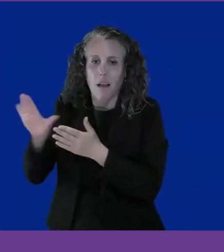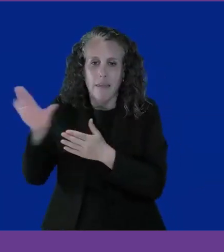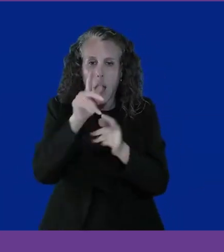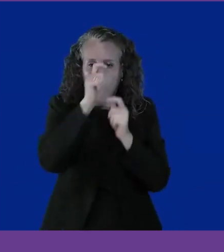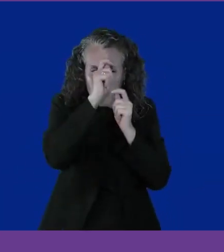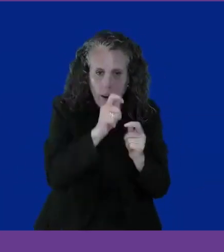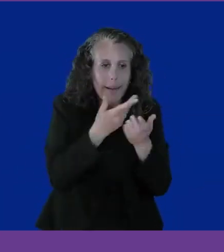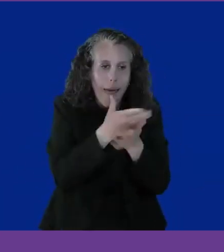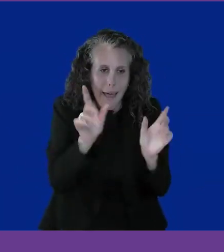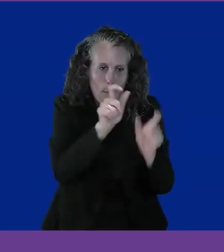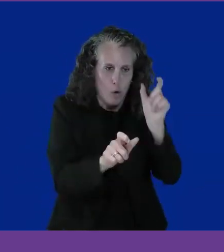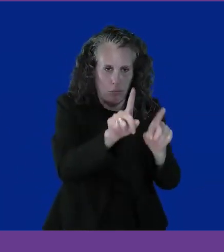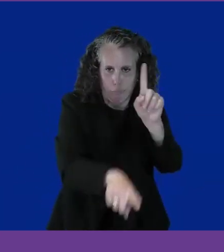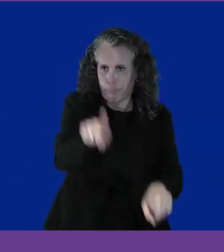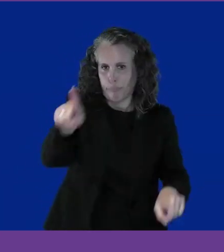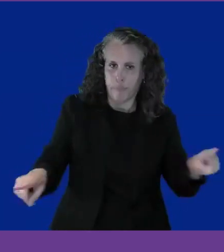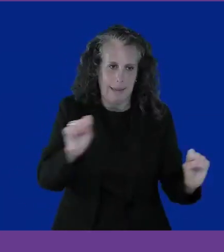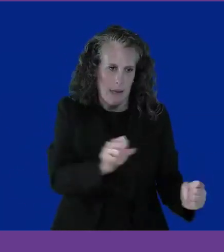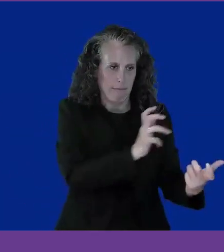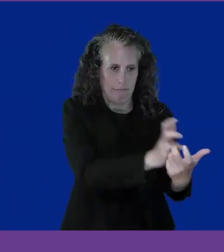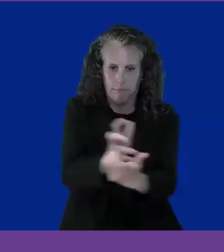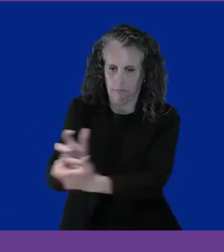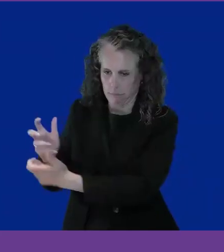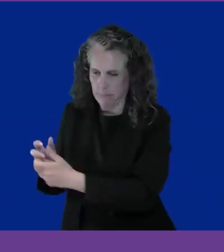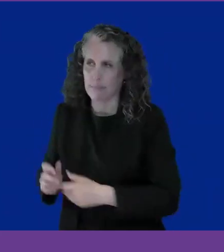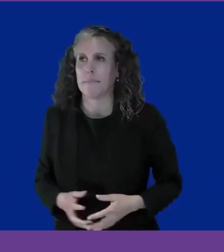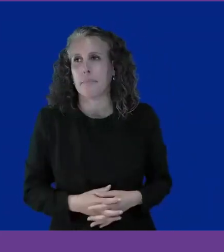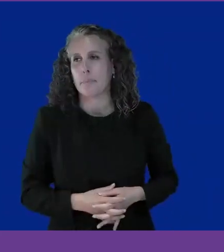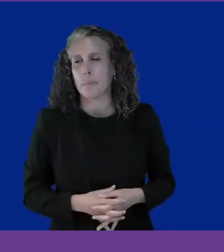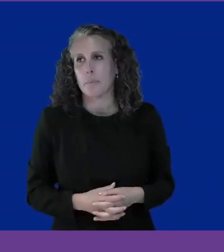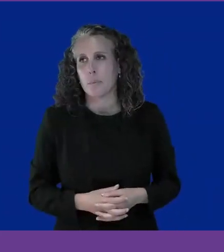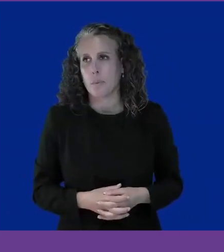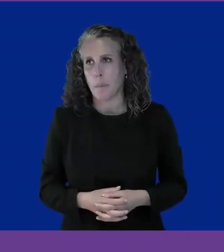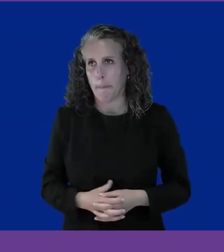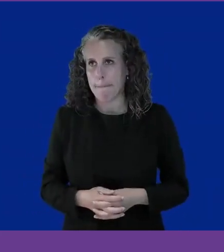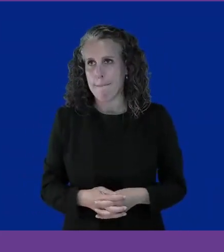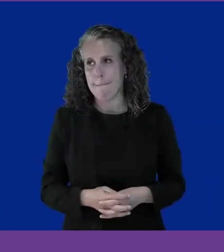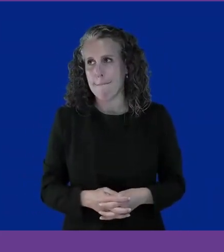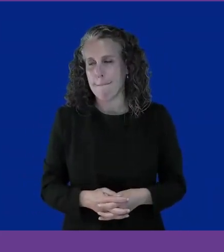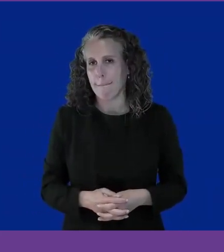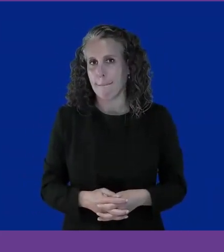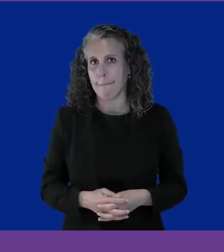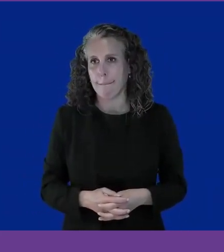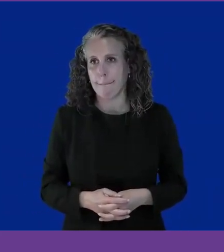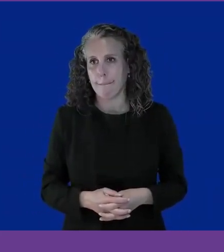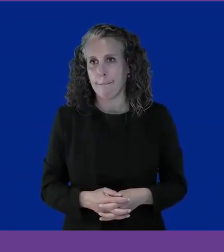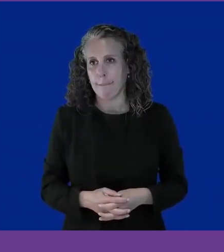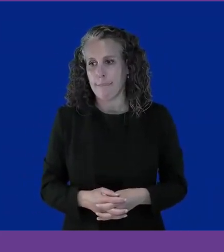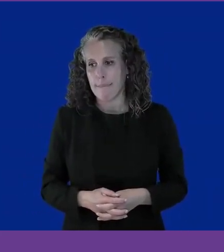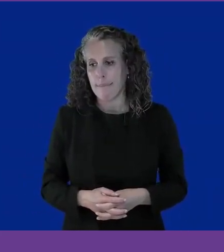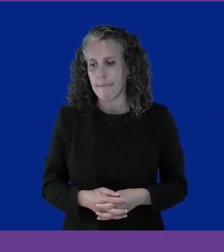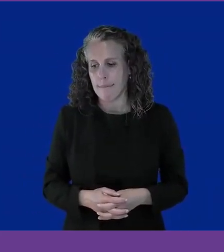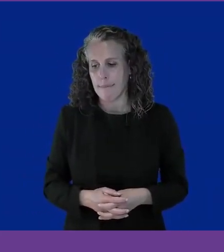user situations, and in particular to provide a method of authentication that does